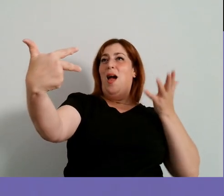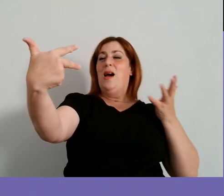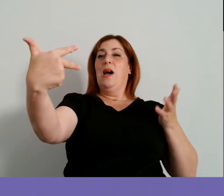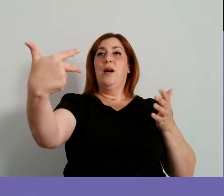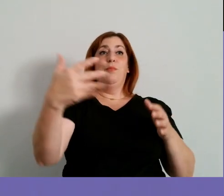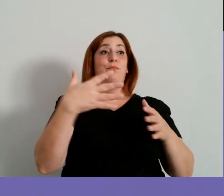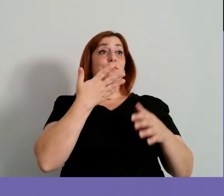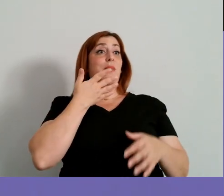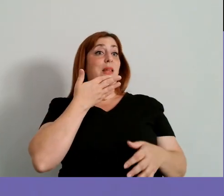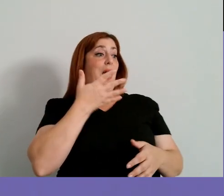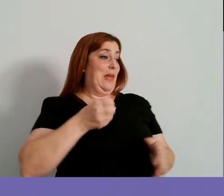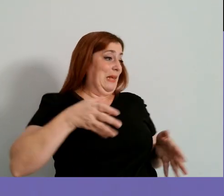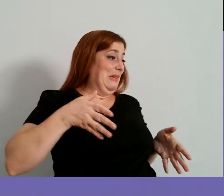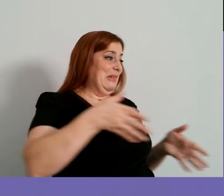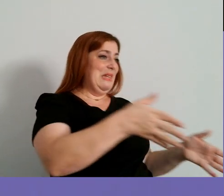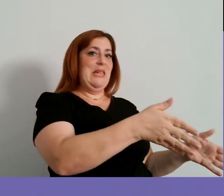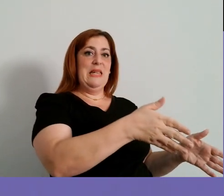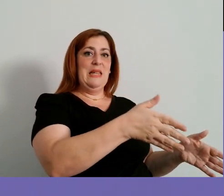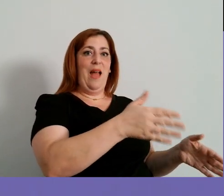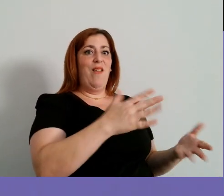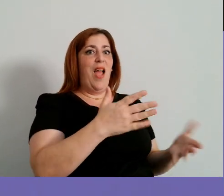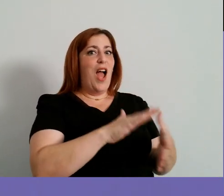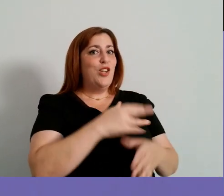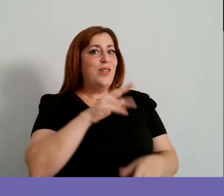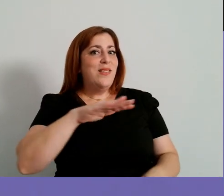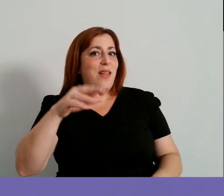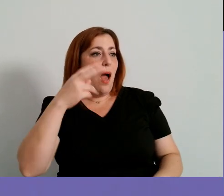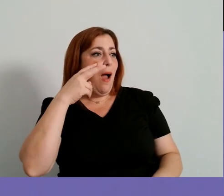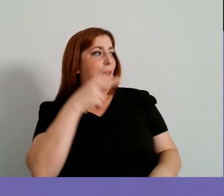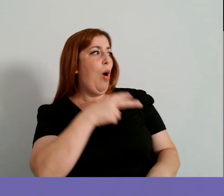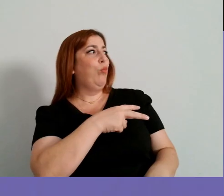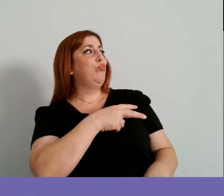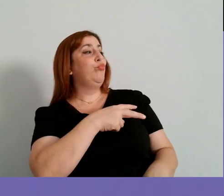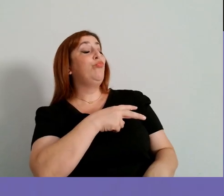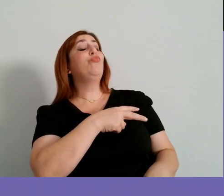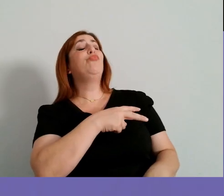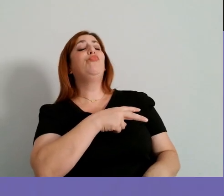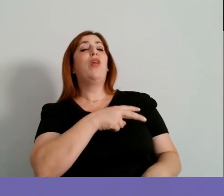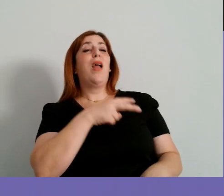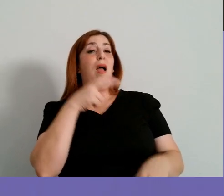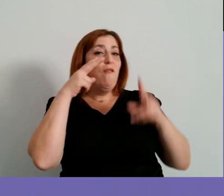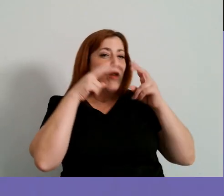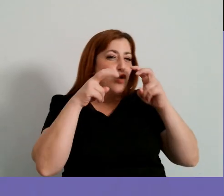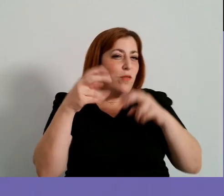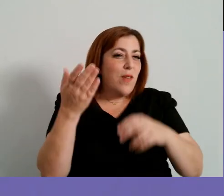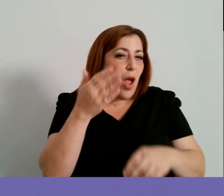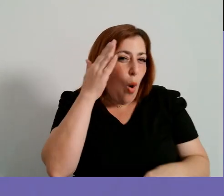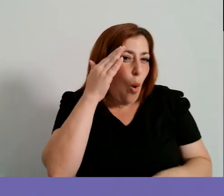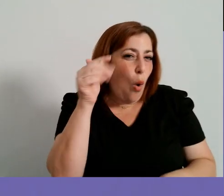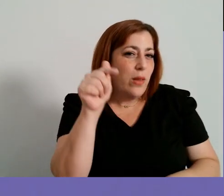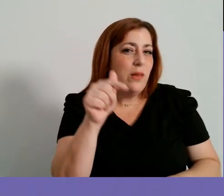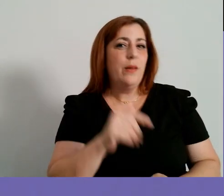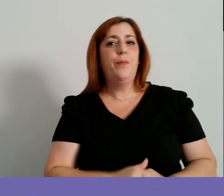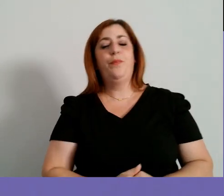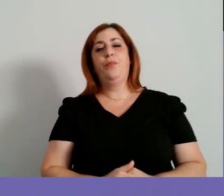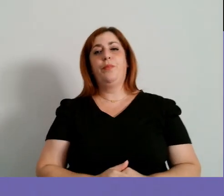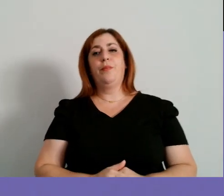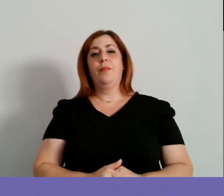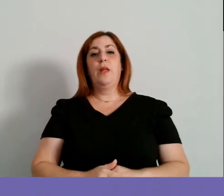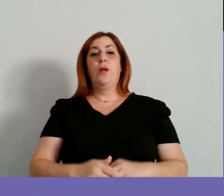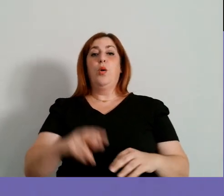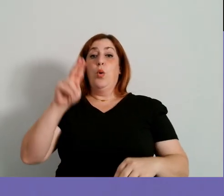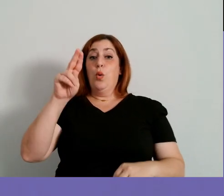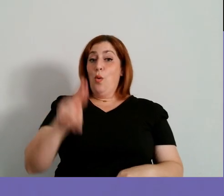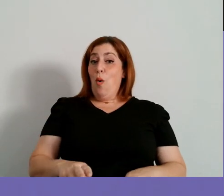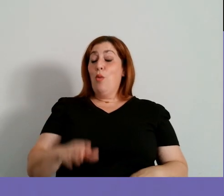which, especially being on a small island, is very, very easy to do. Um, uh, there's bullying, a lot of